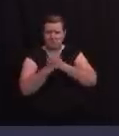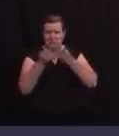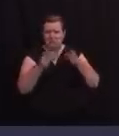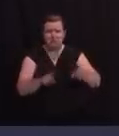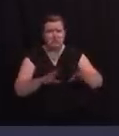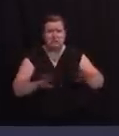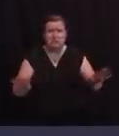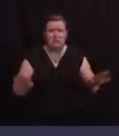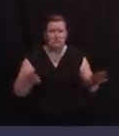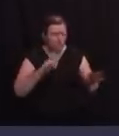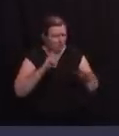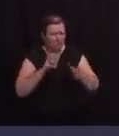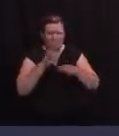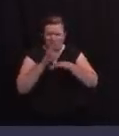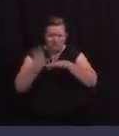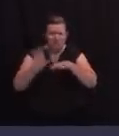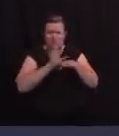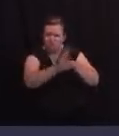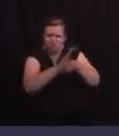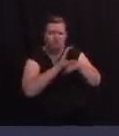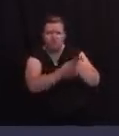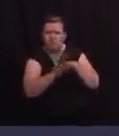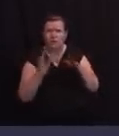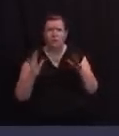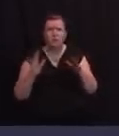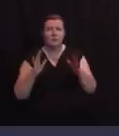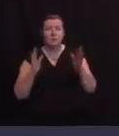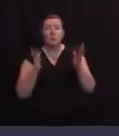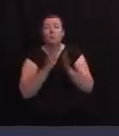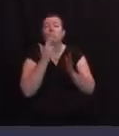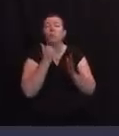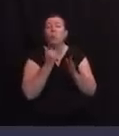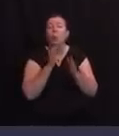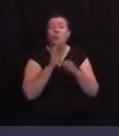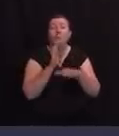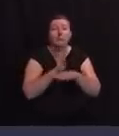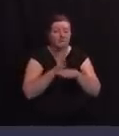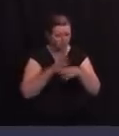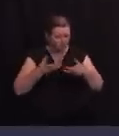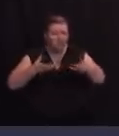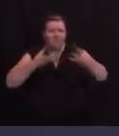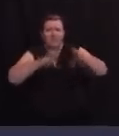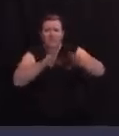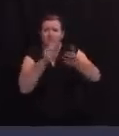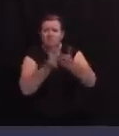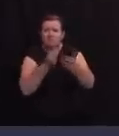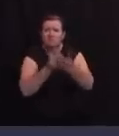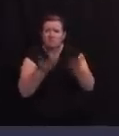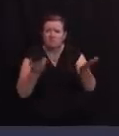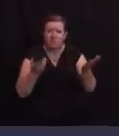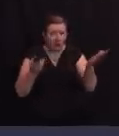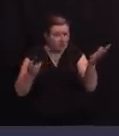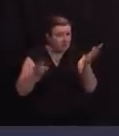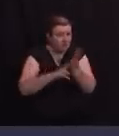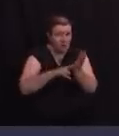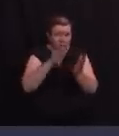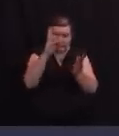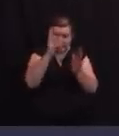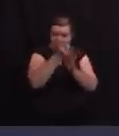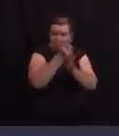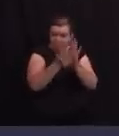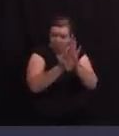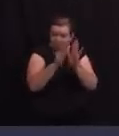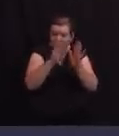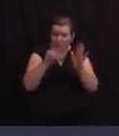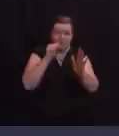money into our small business community, and God knows they need it. I signed 6 bills yesterday, totaling $235 million. I'm